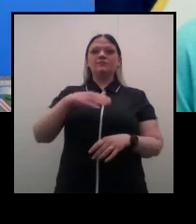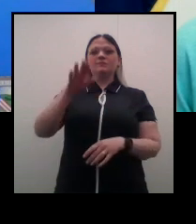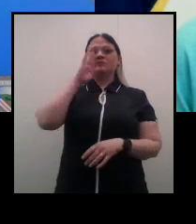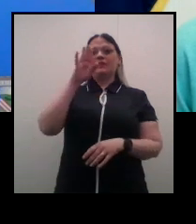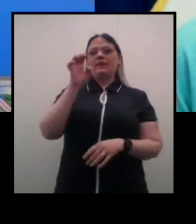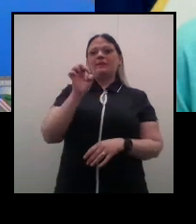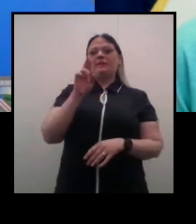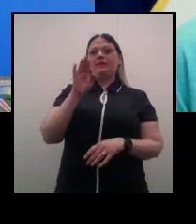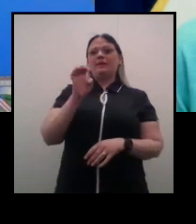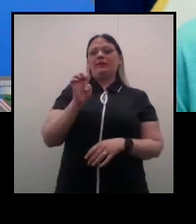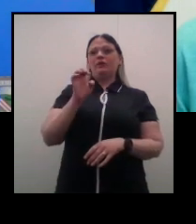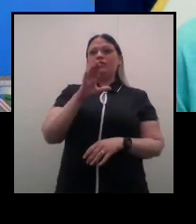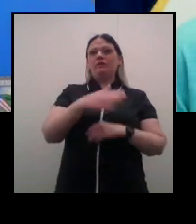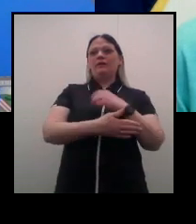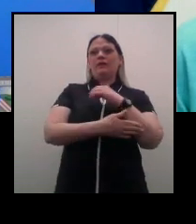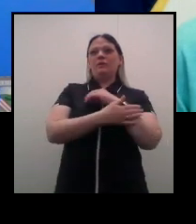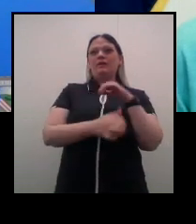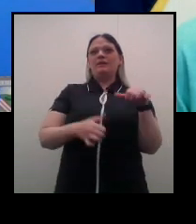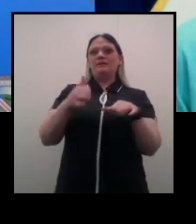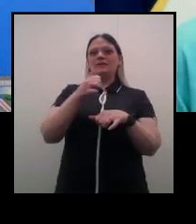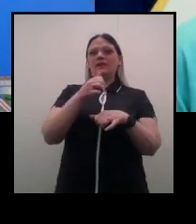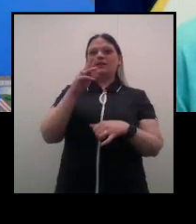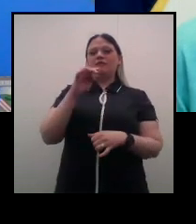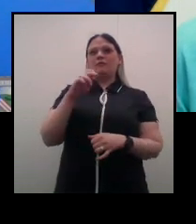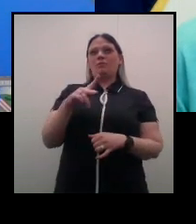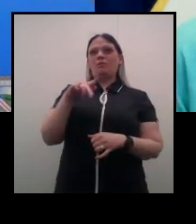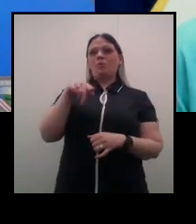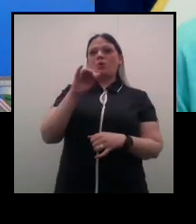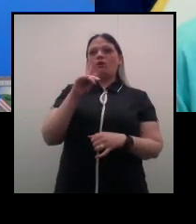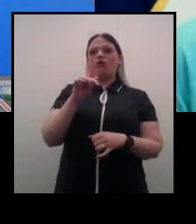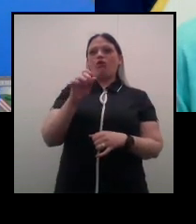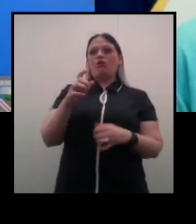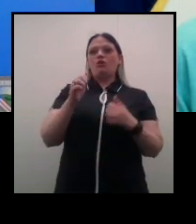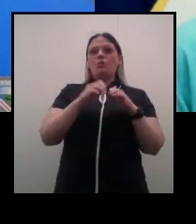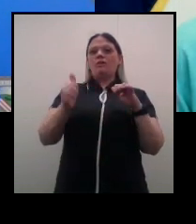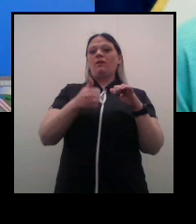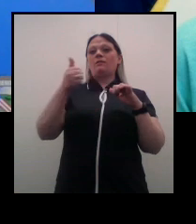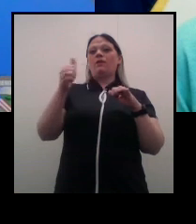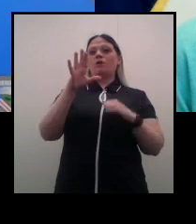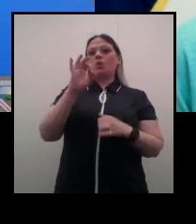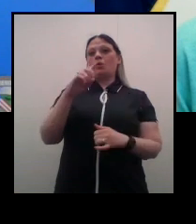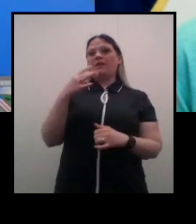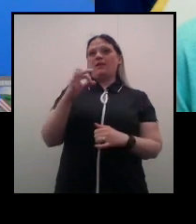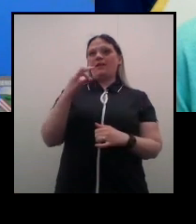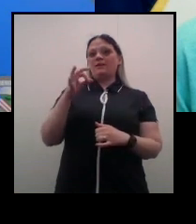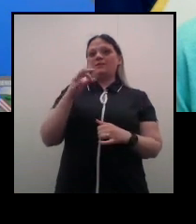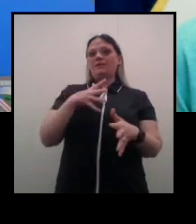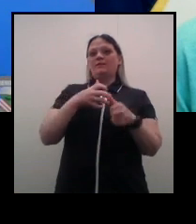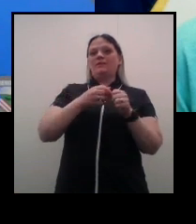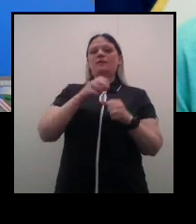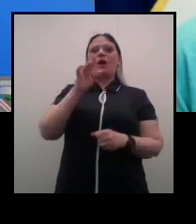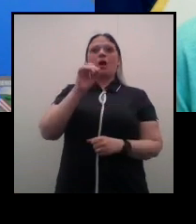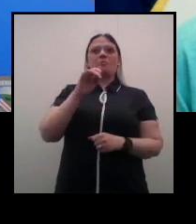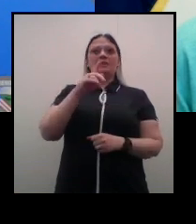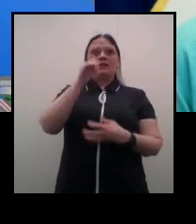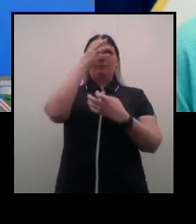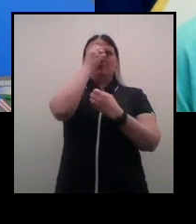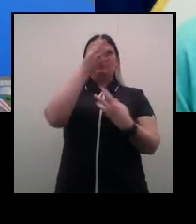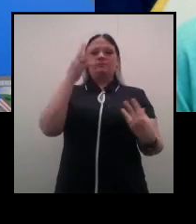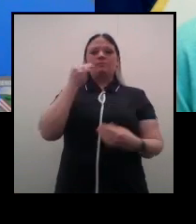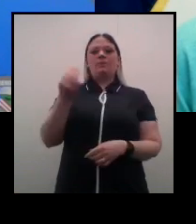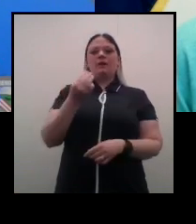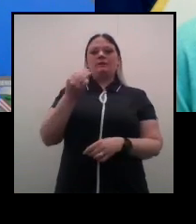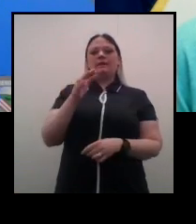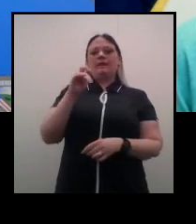County Executive Mark Polenkars with another COVID-19 outbreak update from the Rath Building. It is Monday, April